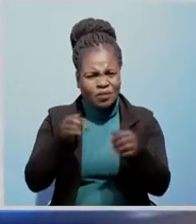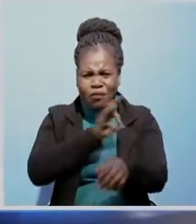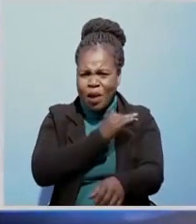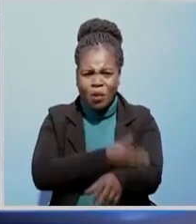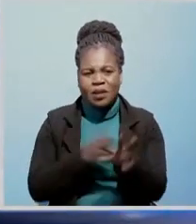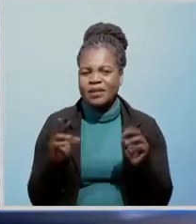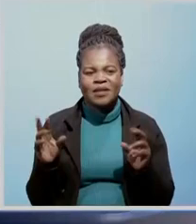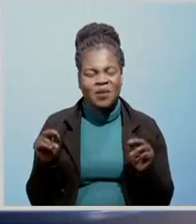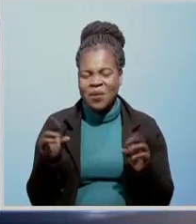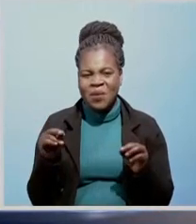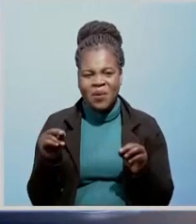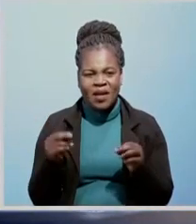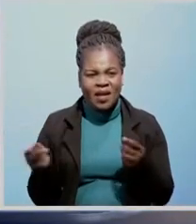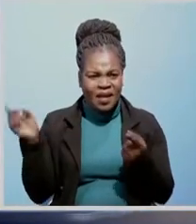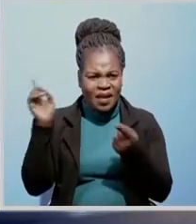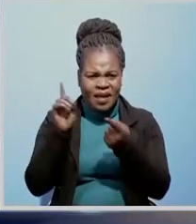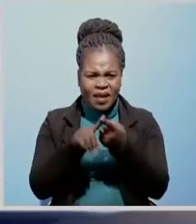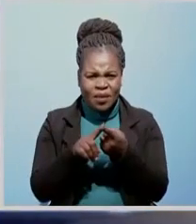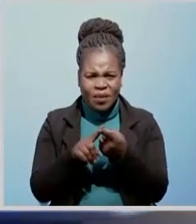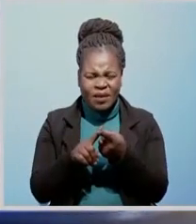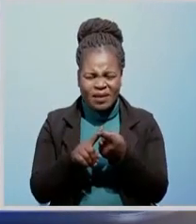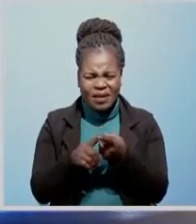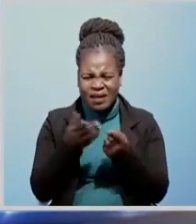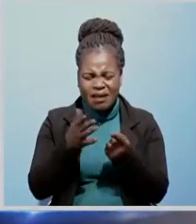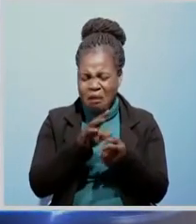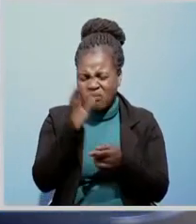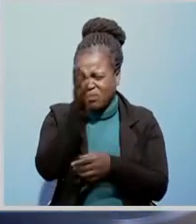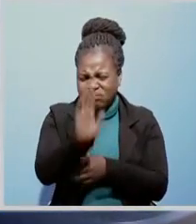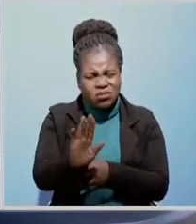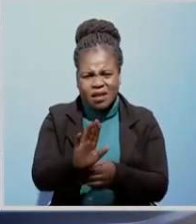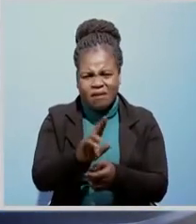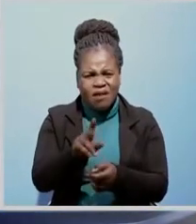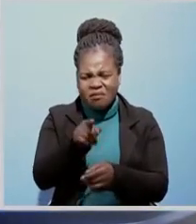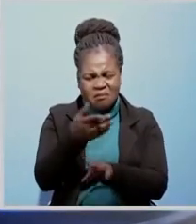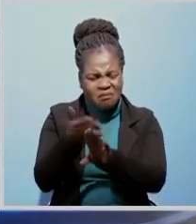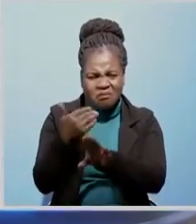powers. According to Montesquieu, it has never been like that. Even the